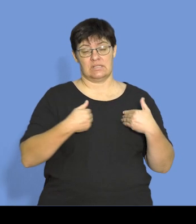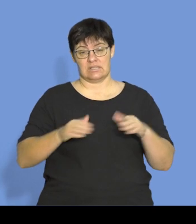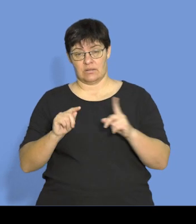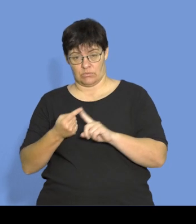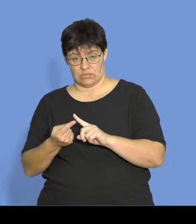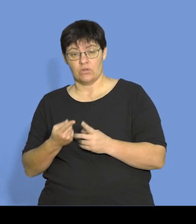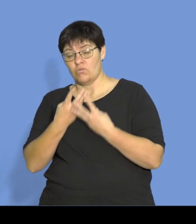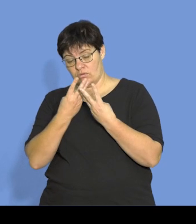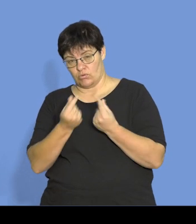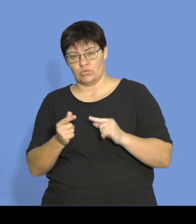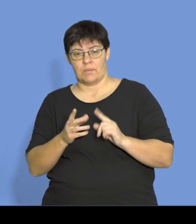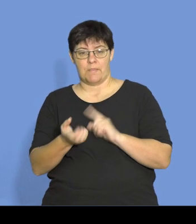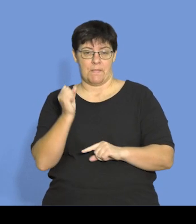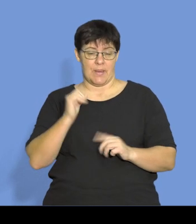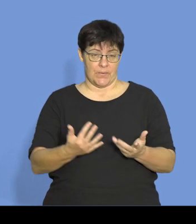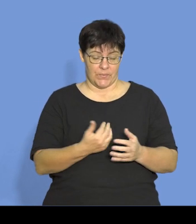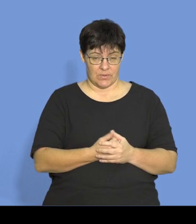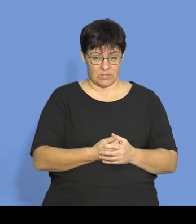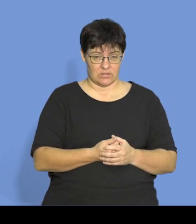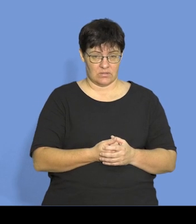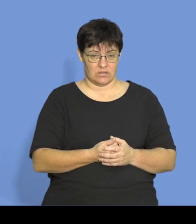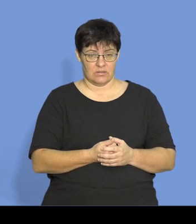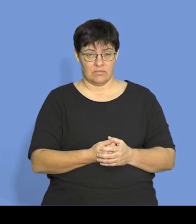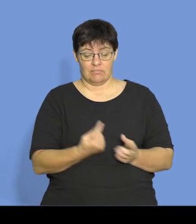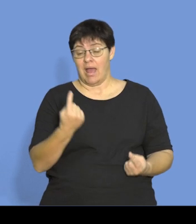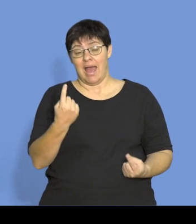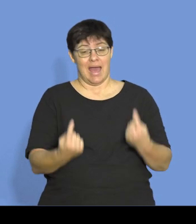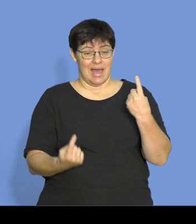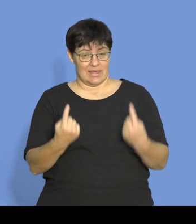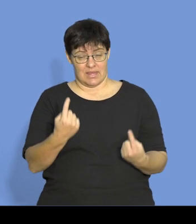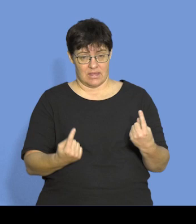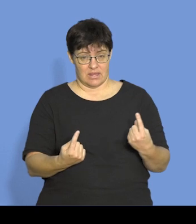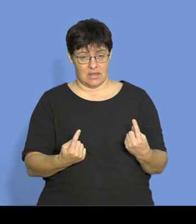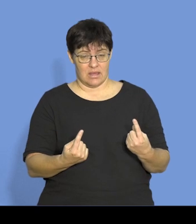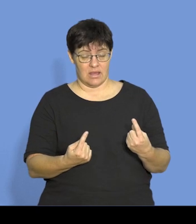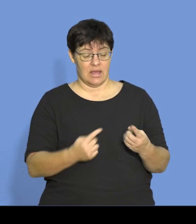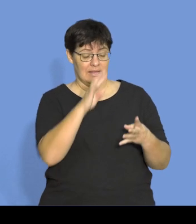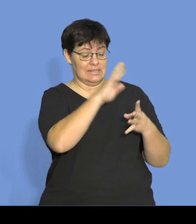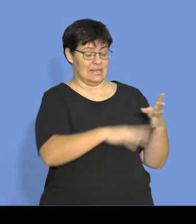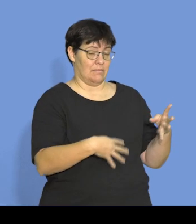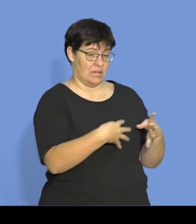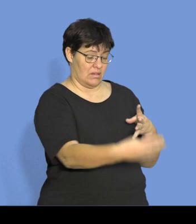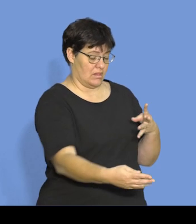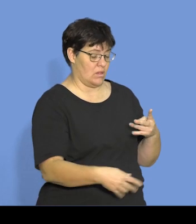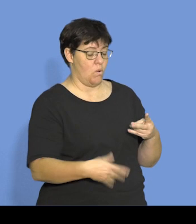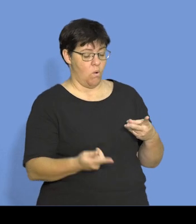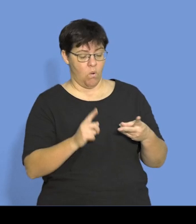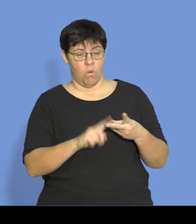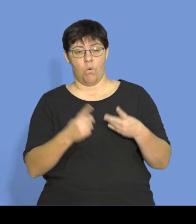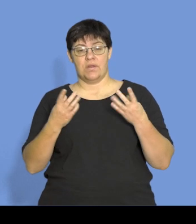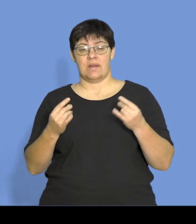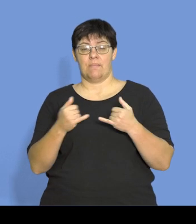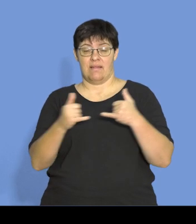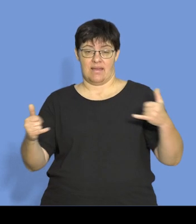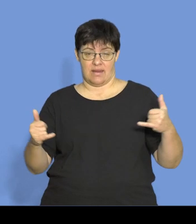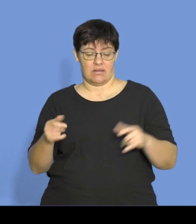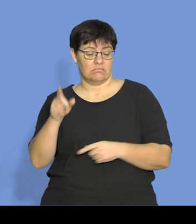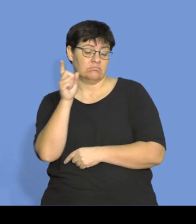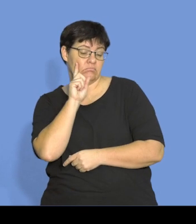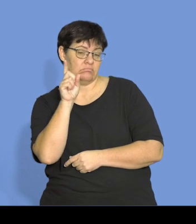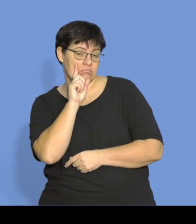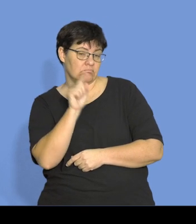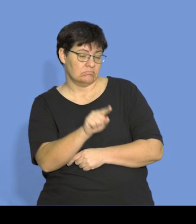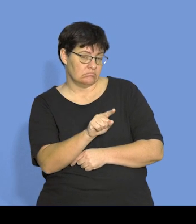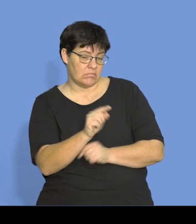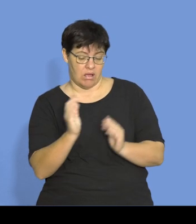starting point to talk about the solution. You then use either a table or a number line